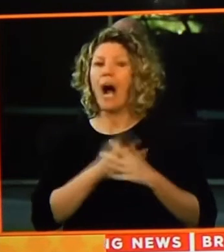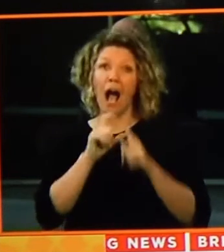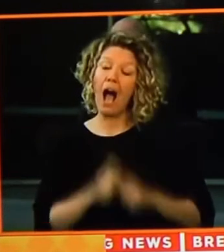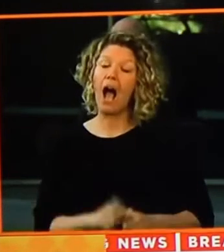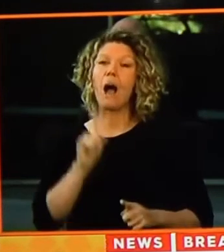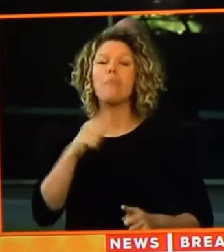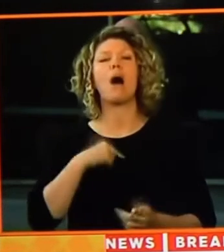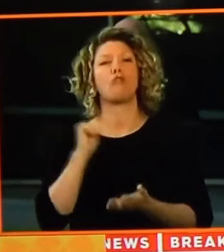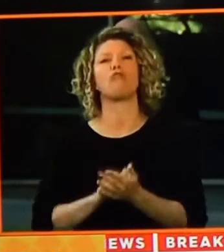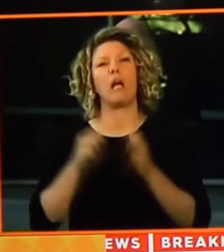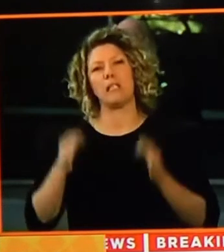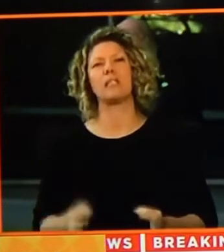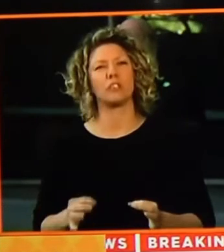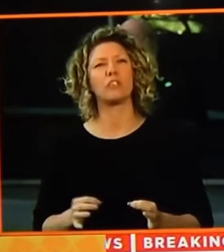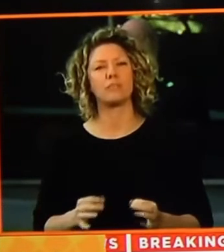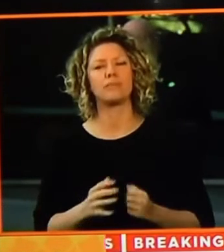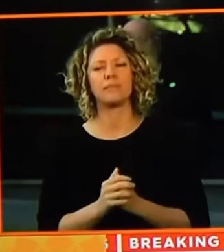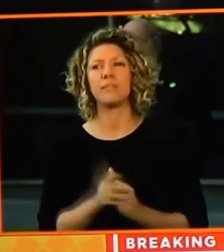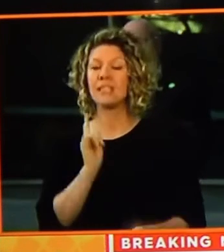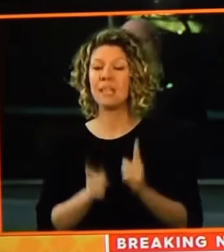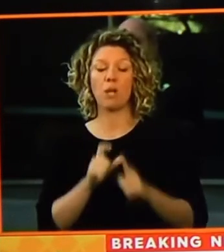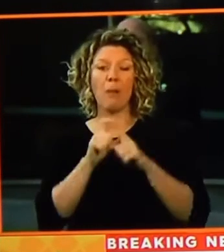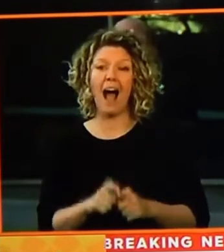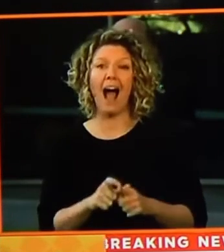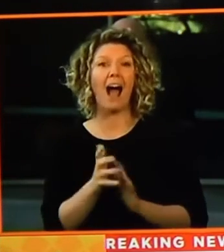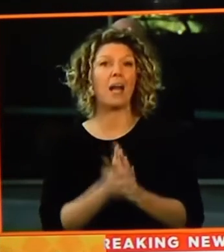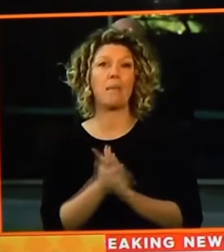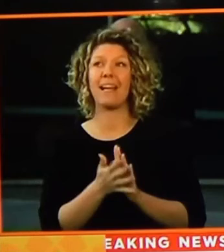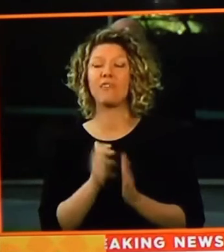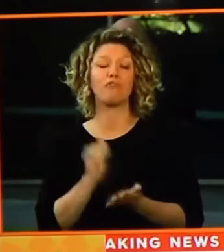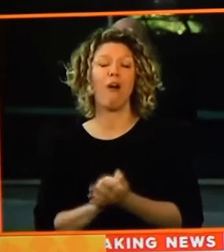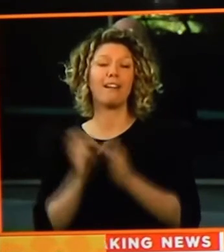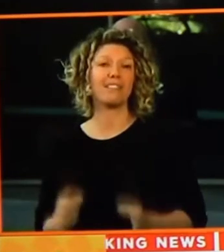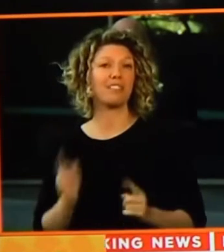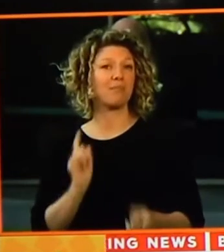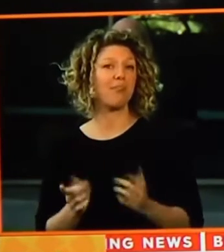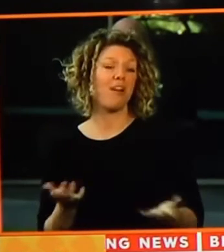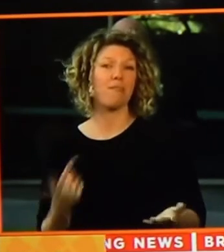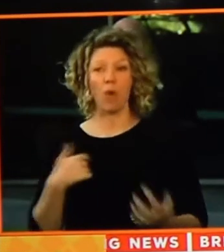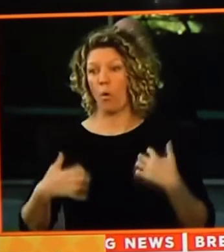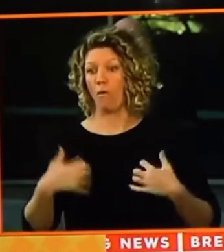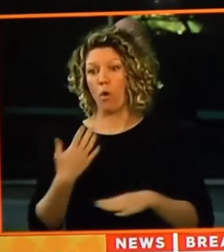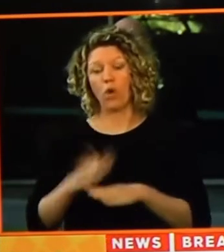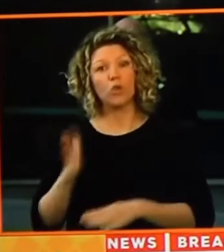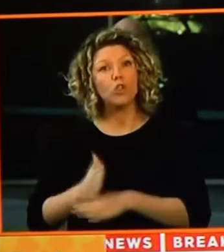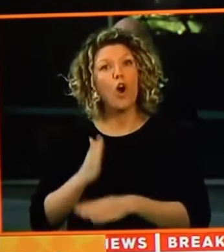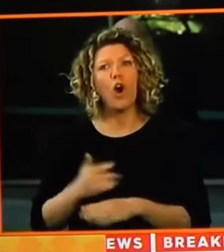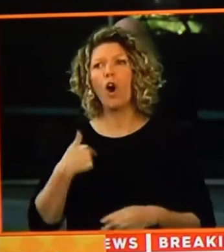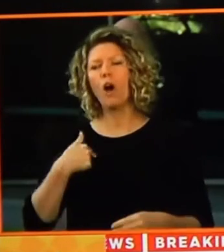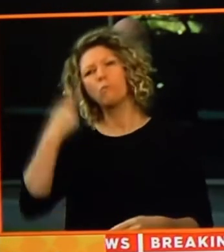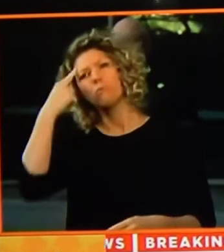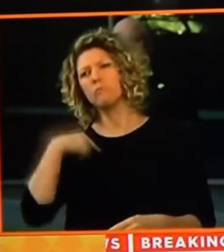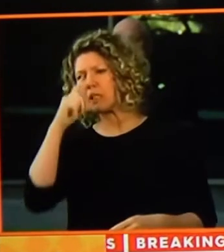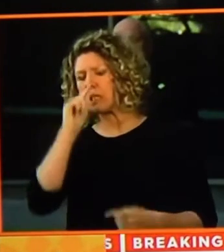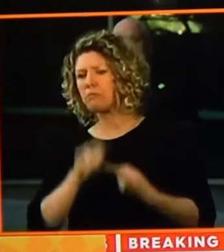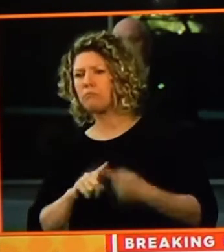one. As I say, those difficult decisions, the right decisions are the difficult decisions. And I look forward to this new role. I believe I can continue